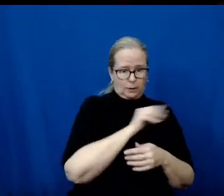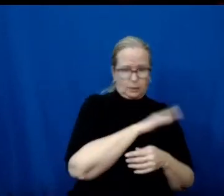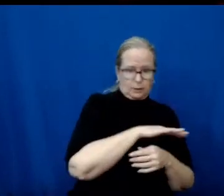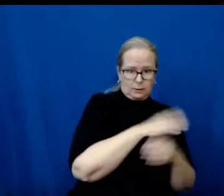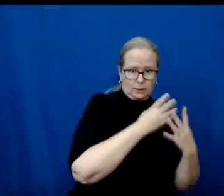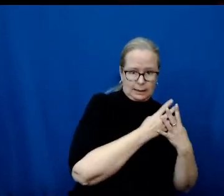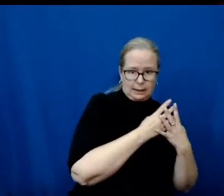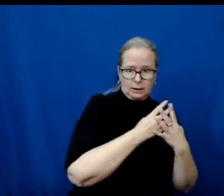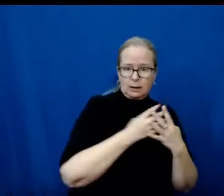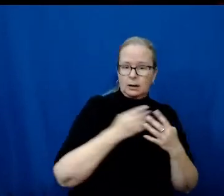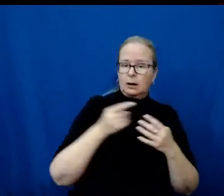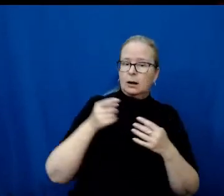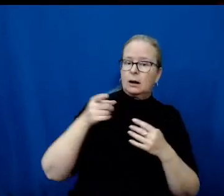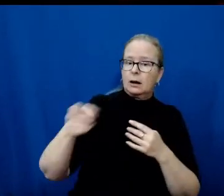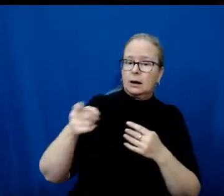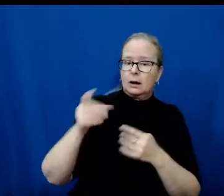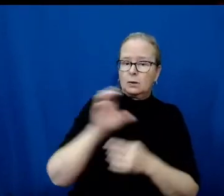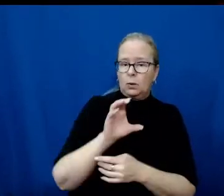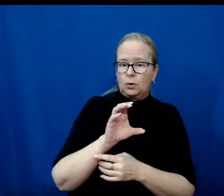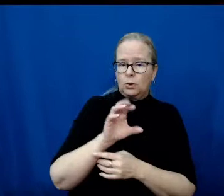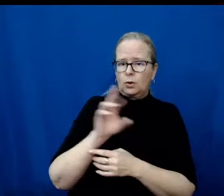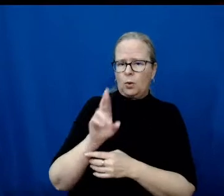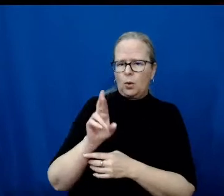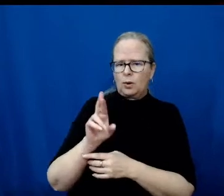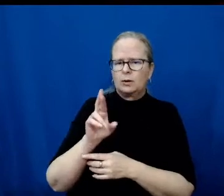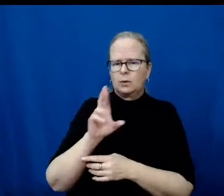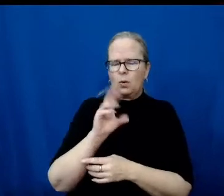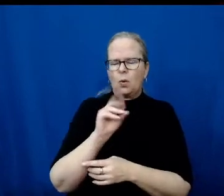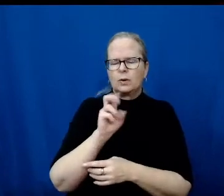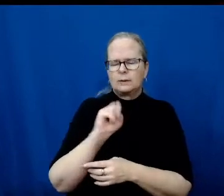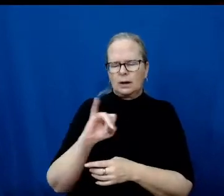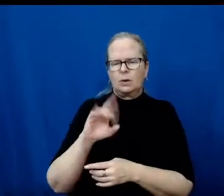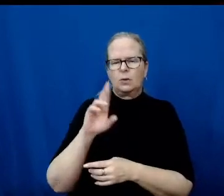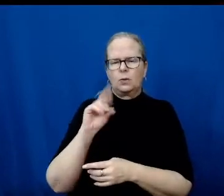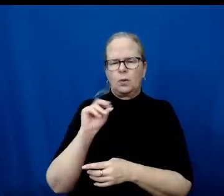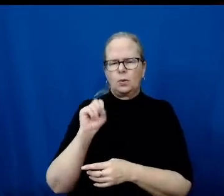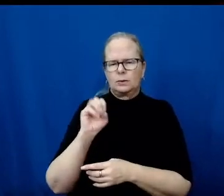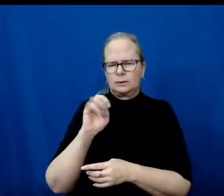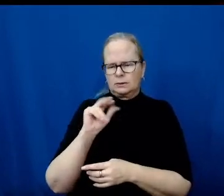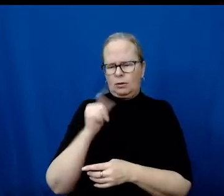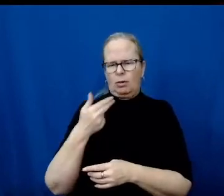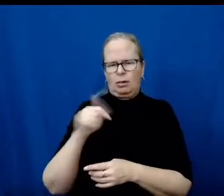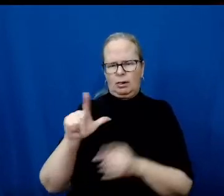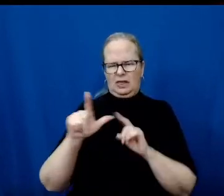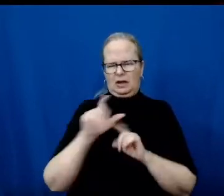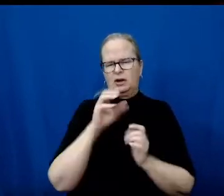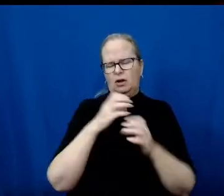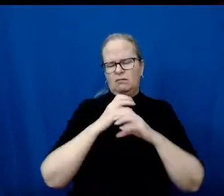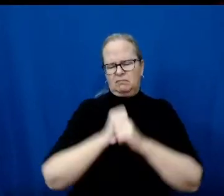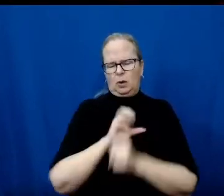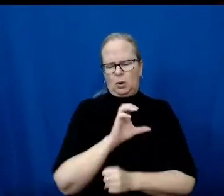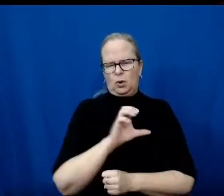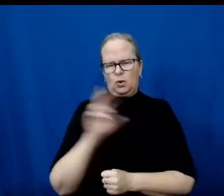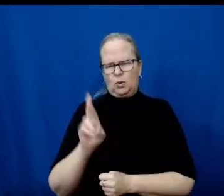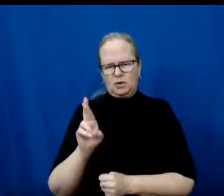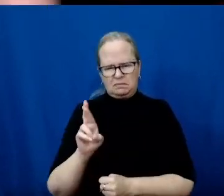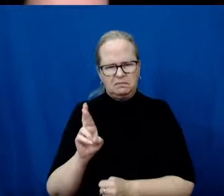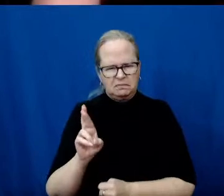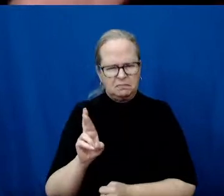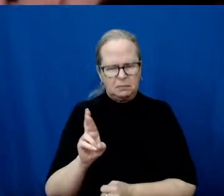some normalcy to the pandemic. I know that that's kind of something that helps in my household with my 3-year-old. Obviously, I'm going to